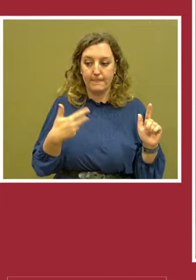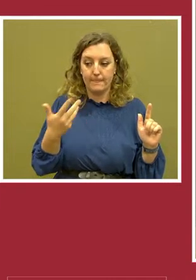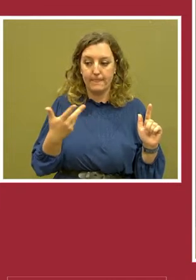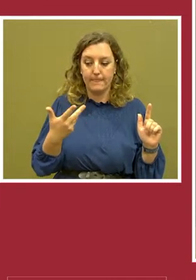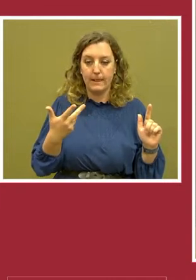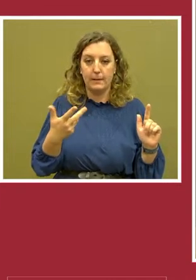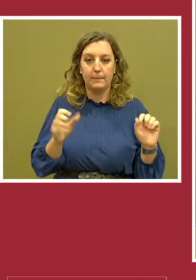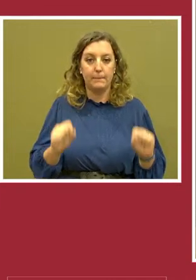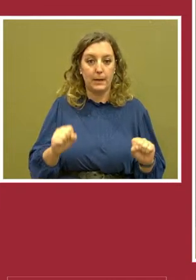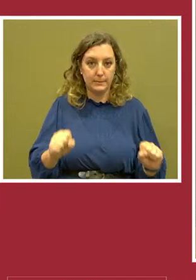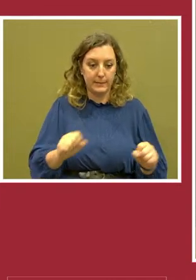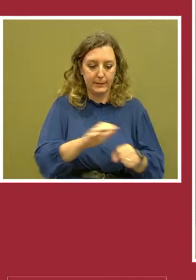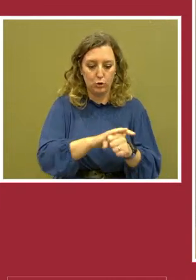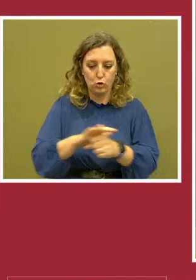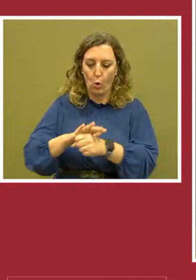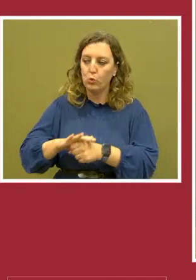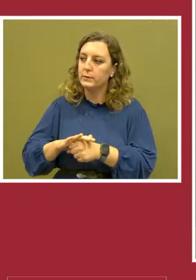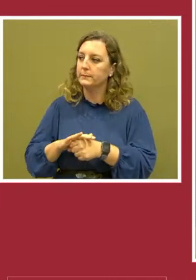zones,